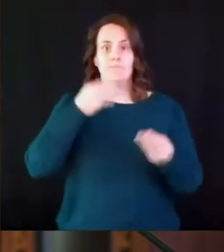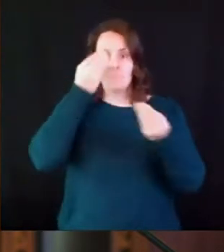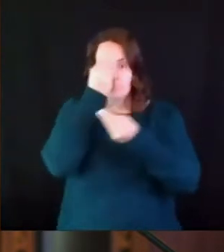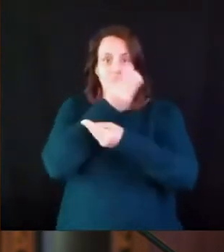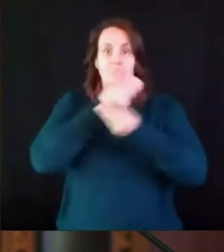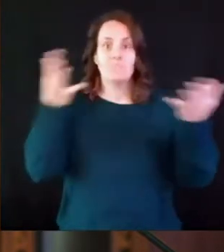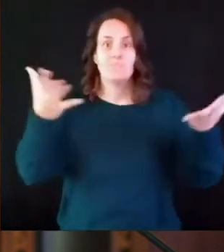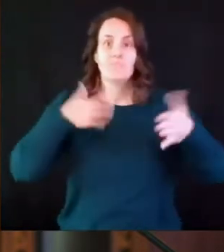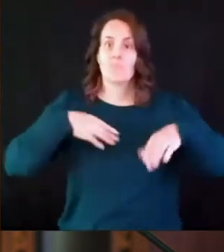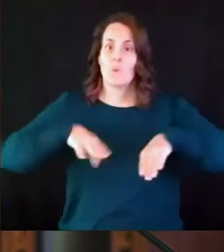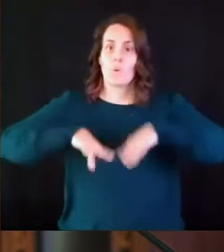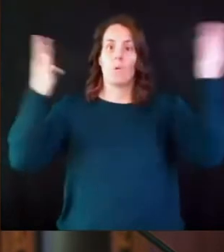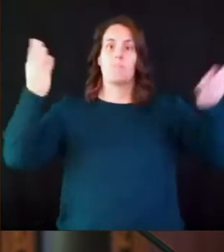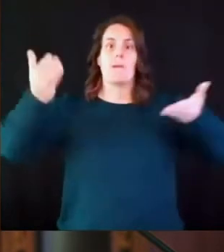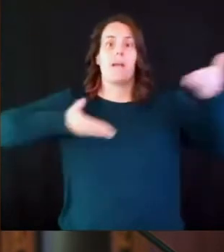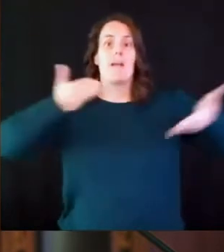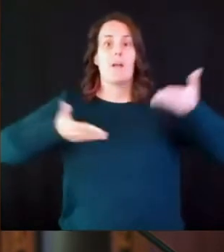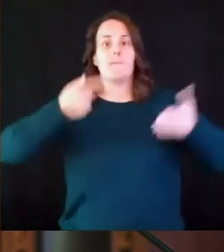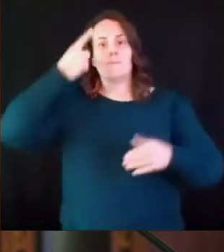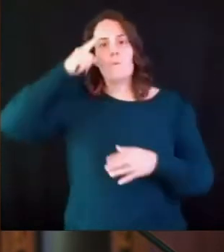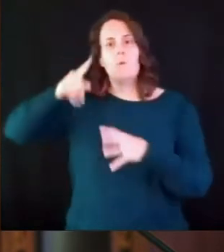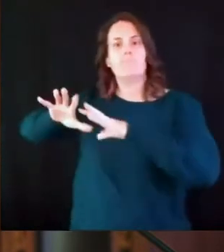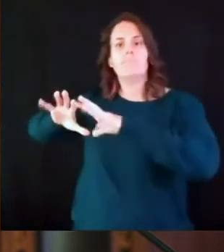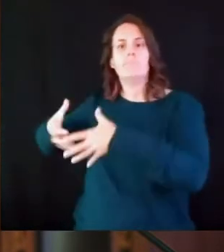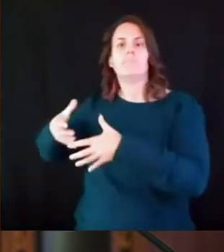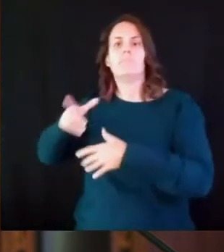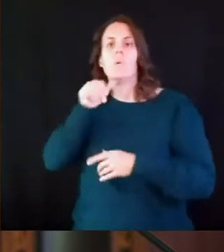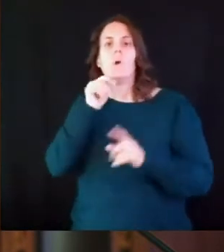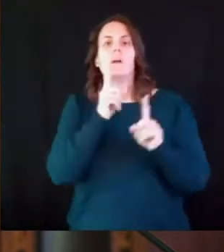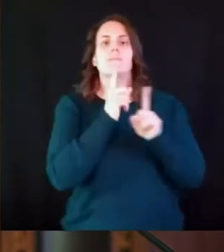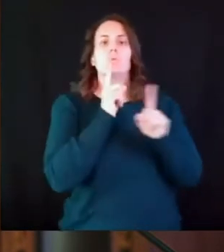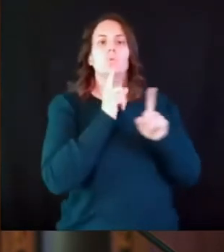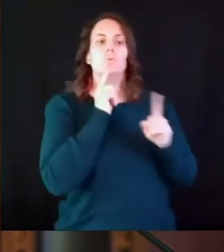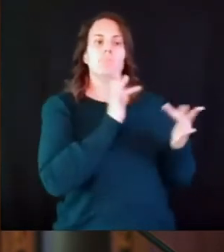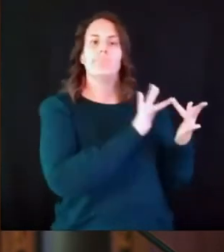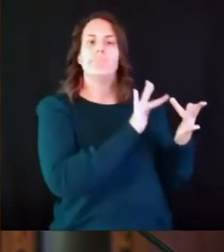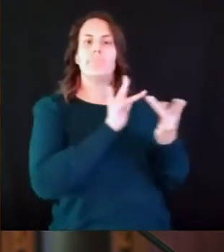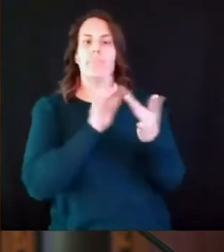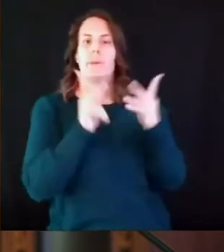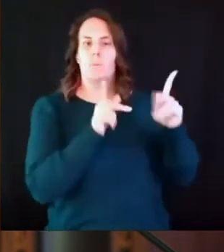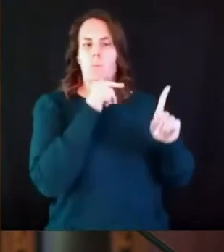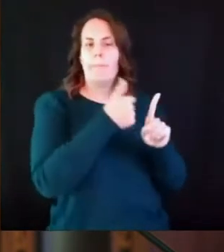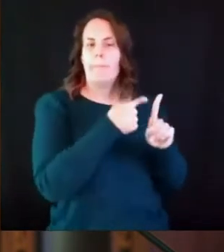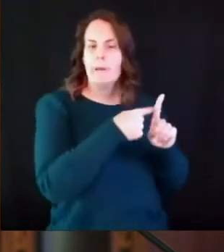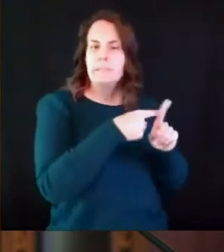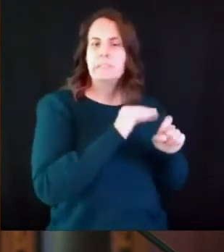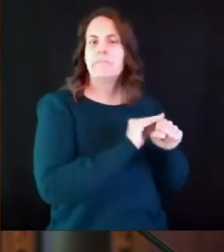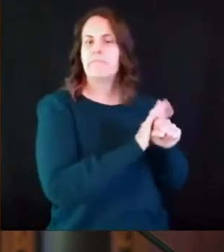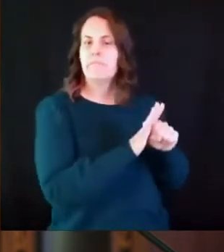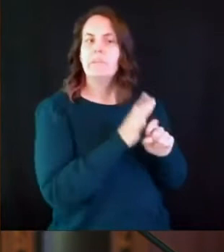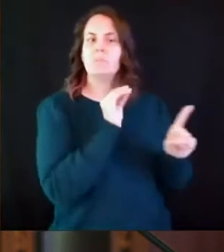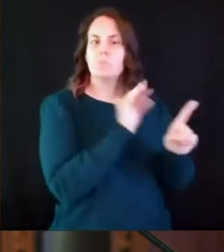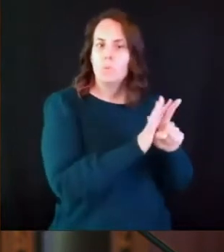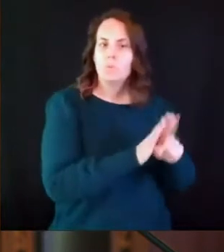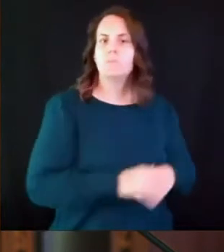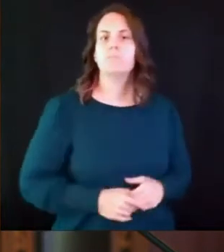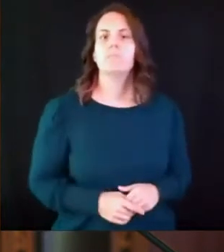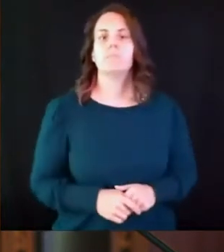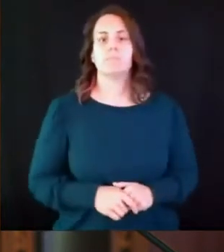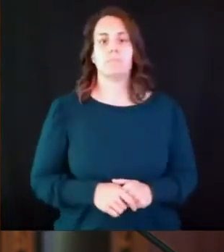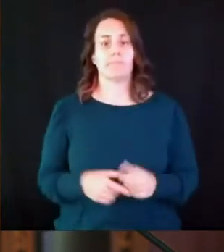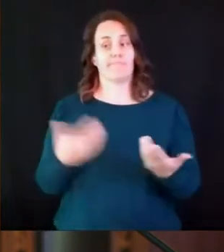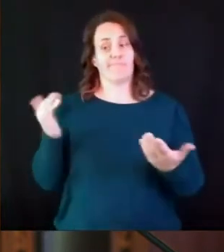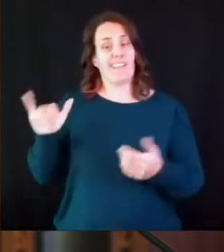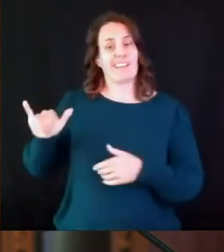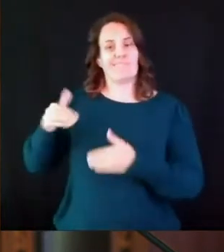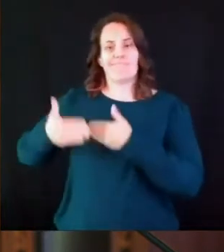So what does this all mean? It means our state is in a dangerous place. We are overwhelming our healthcare system. That is